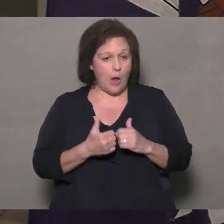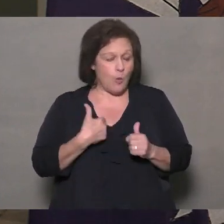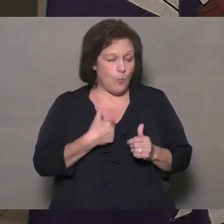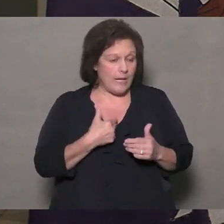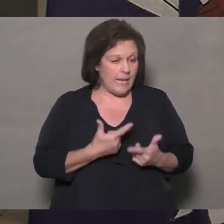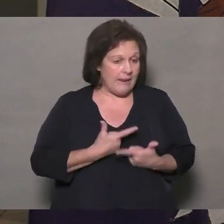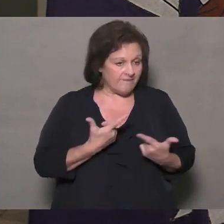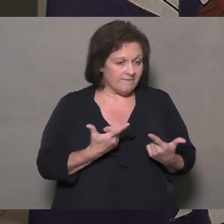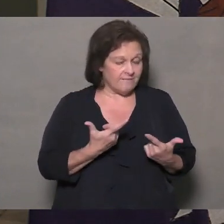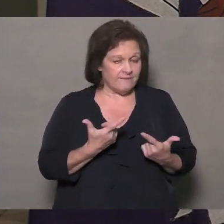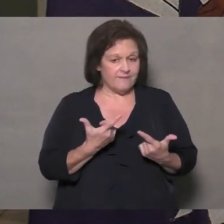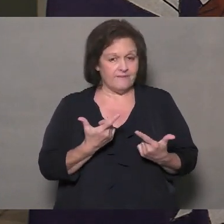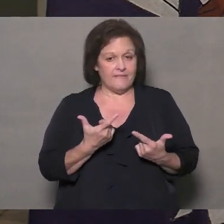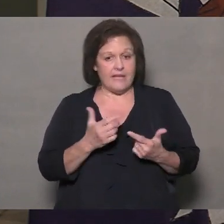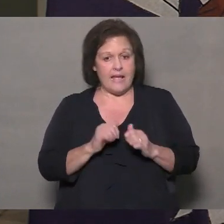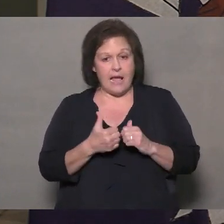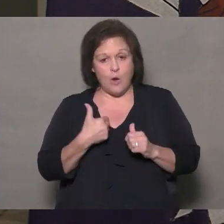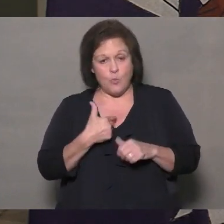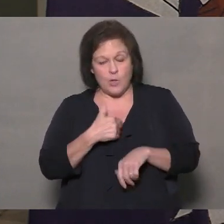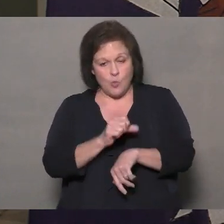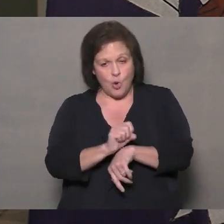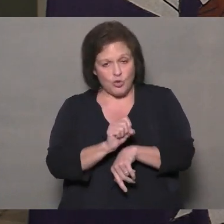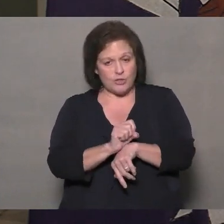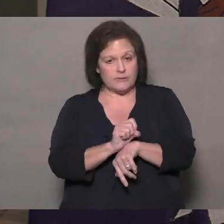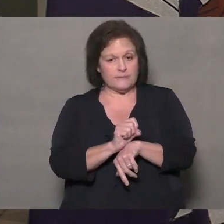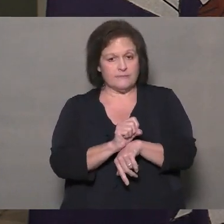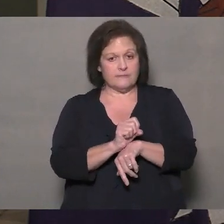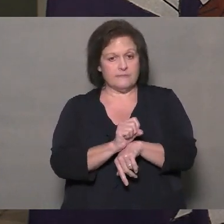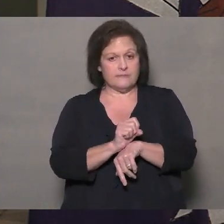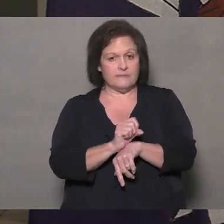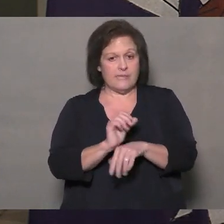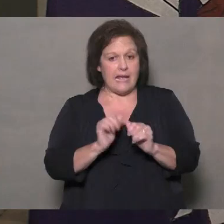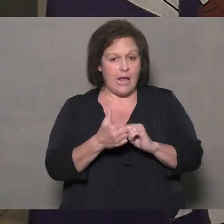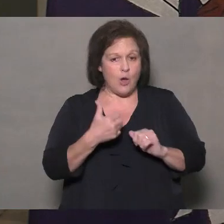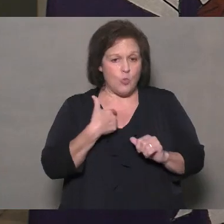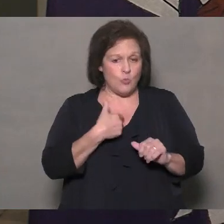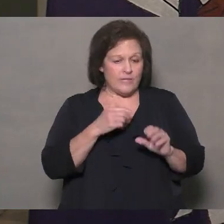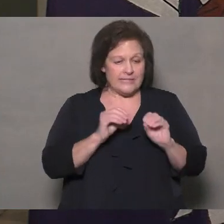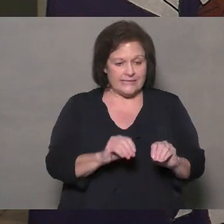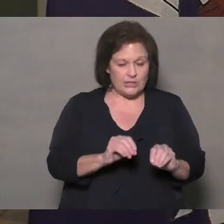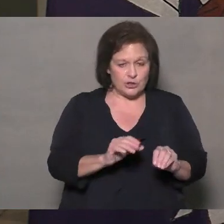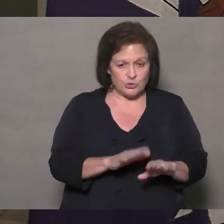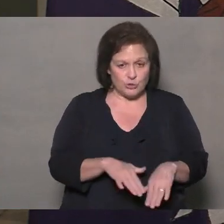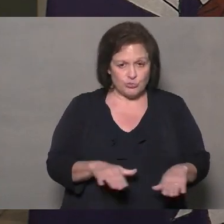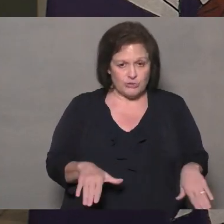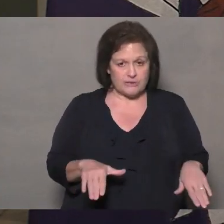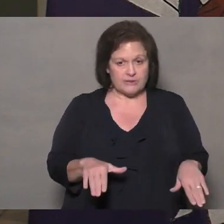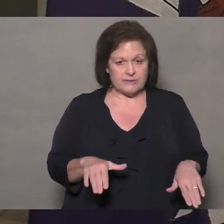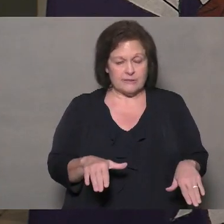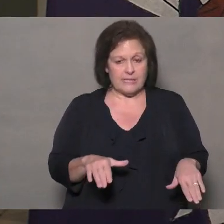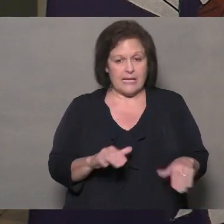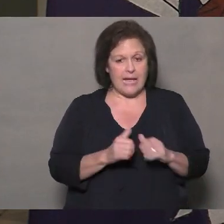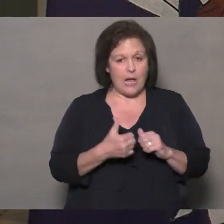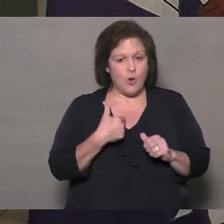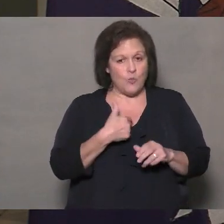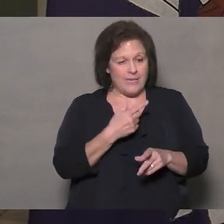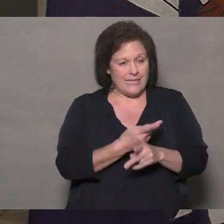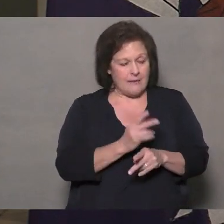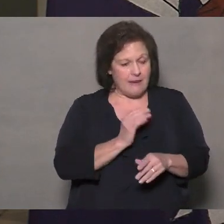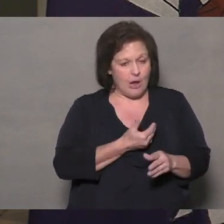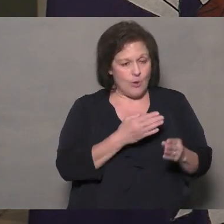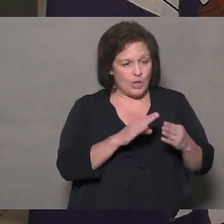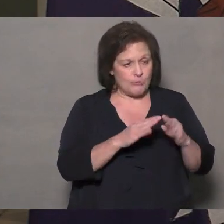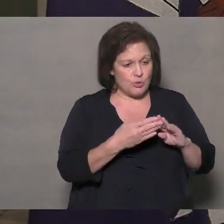live, how we work, how we teach our children, how we keep our